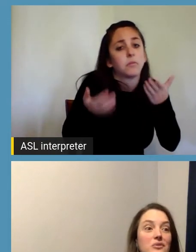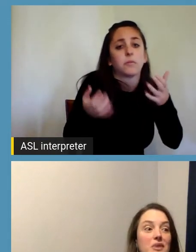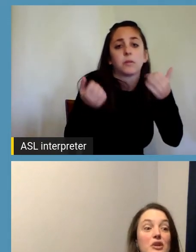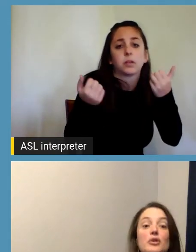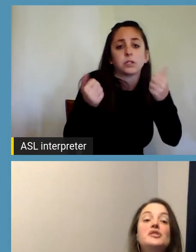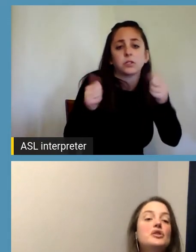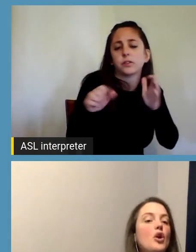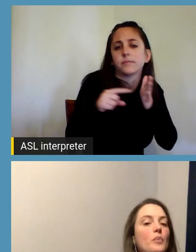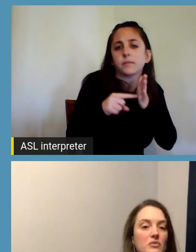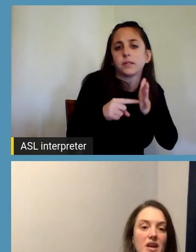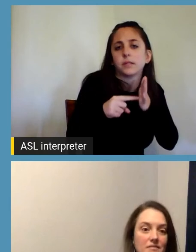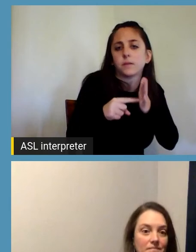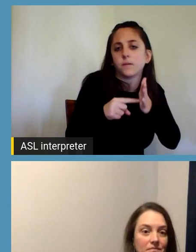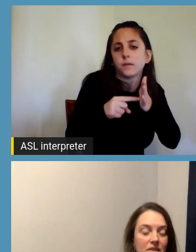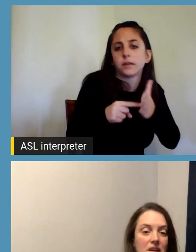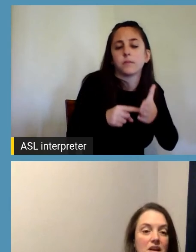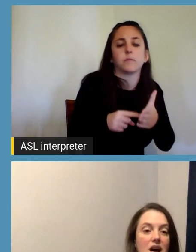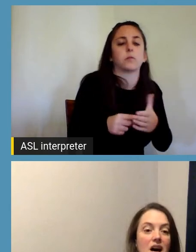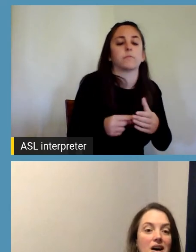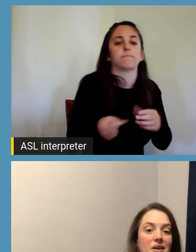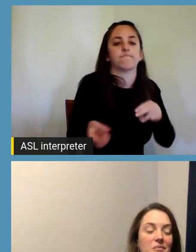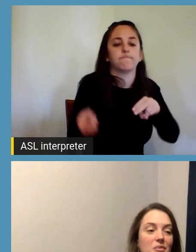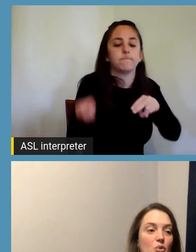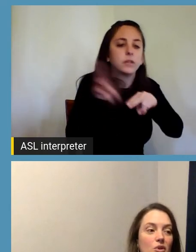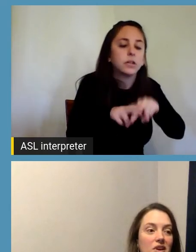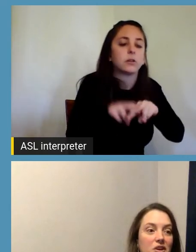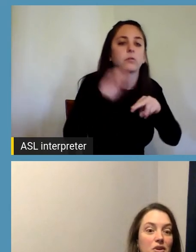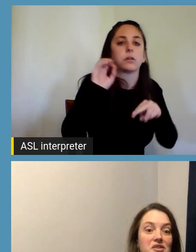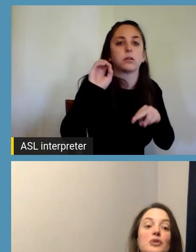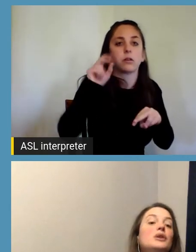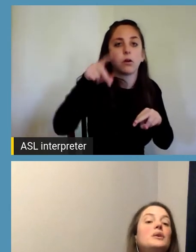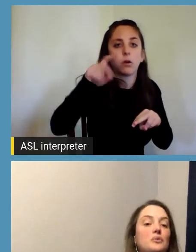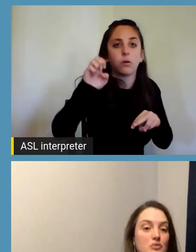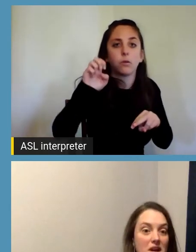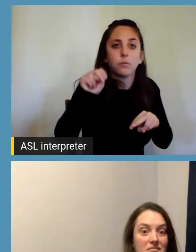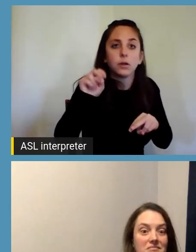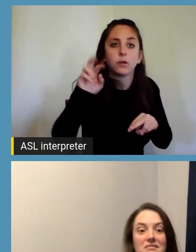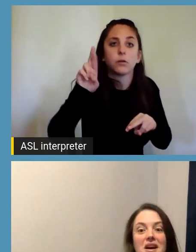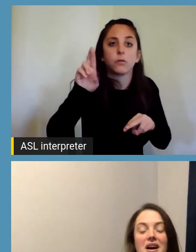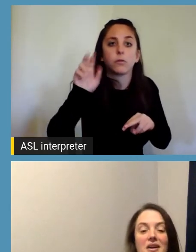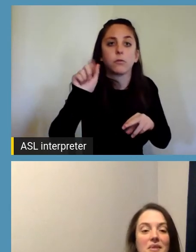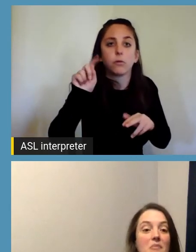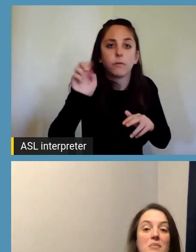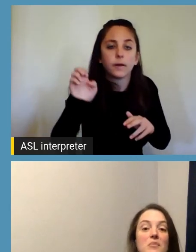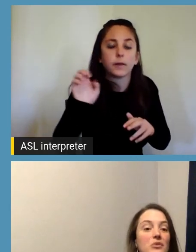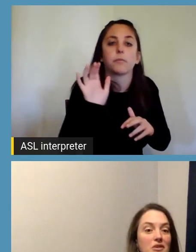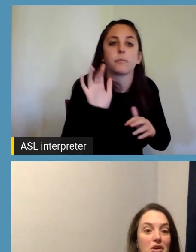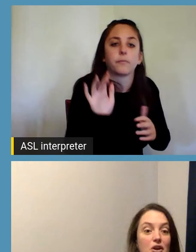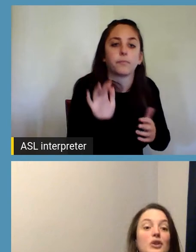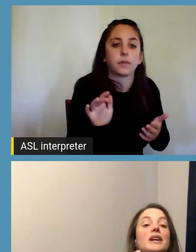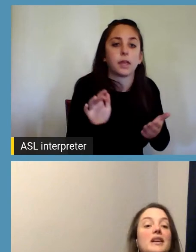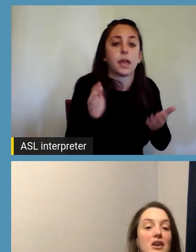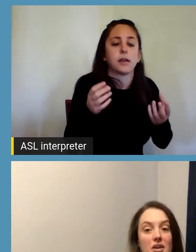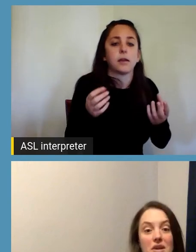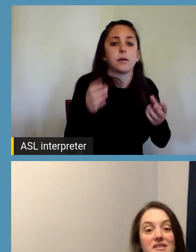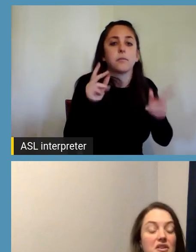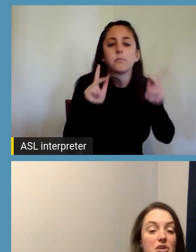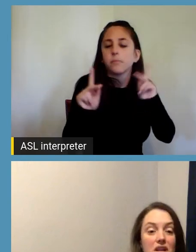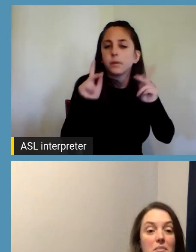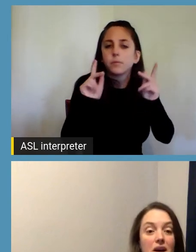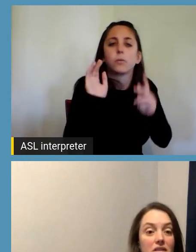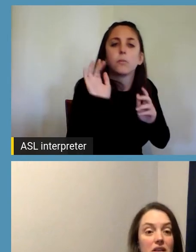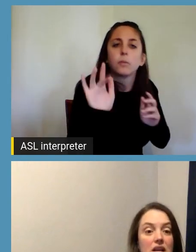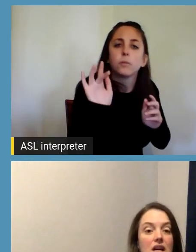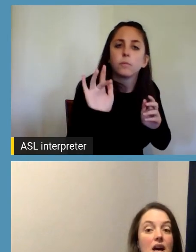example, to increase your open rate. Or increase your click-through rate. How many people are clicking on a piece